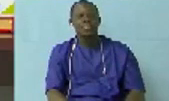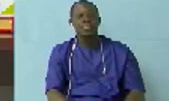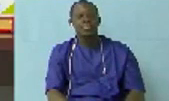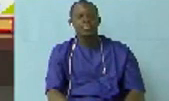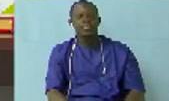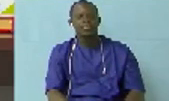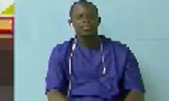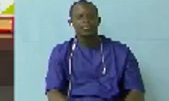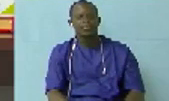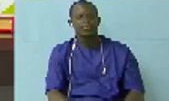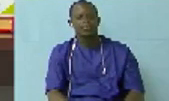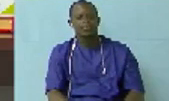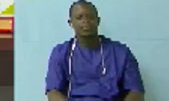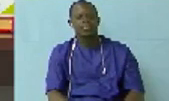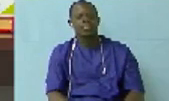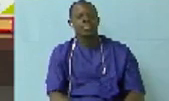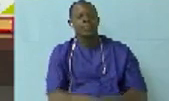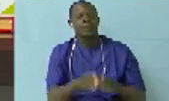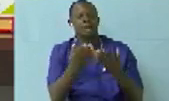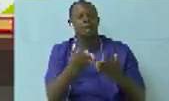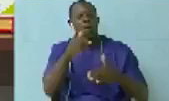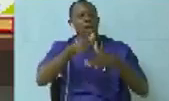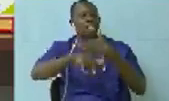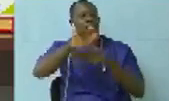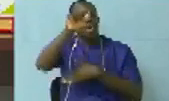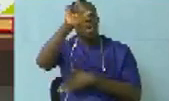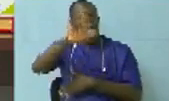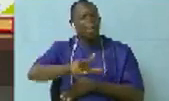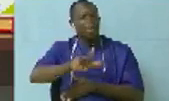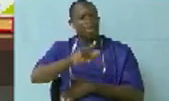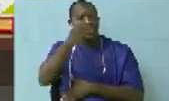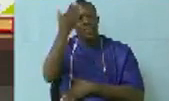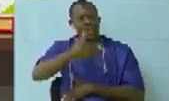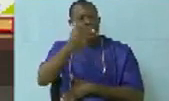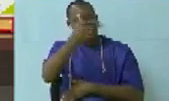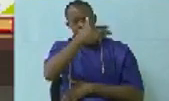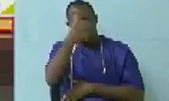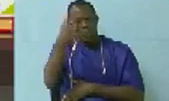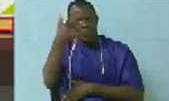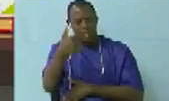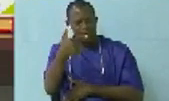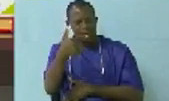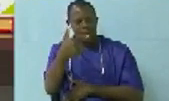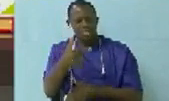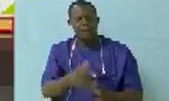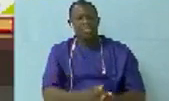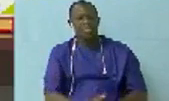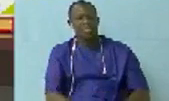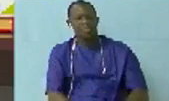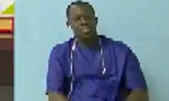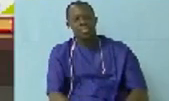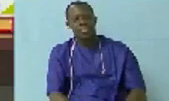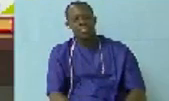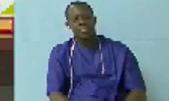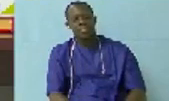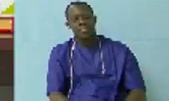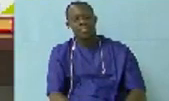private soldier mdawolton. Then in April 1997, April